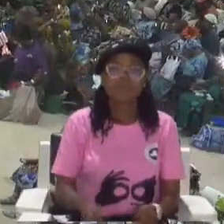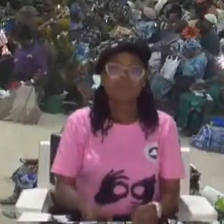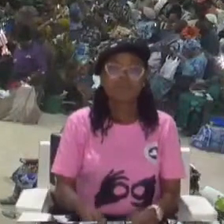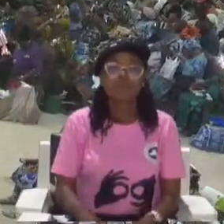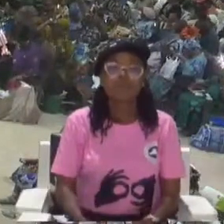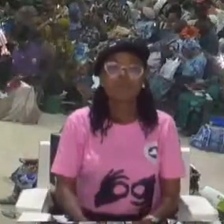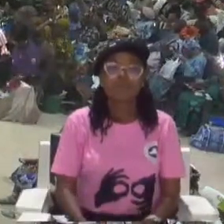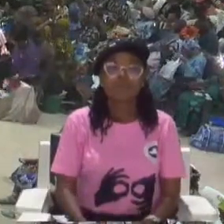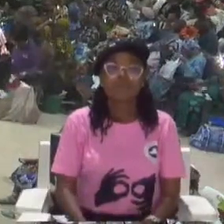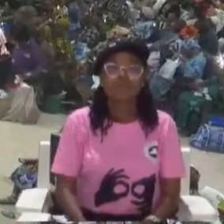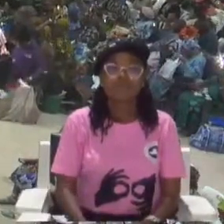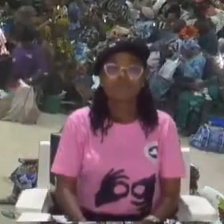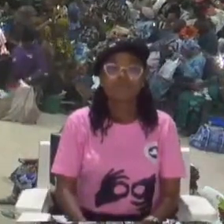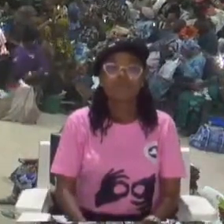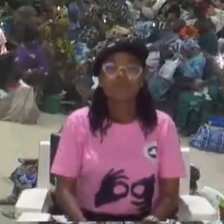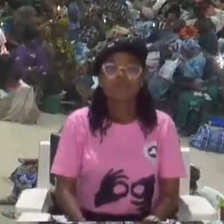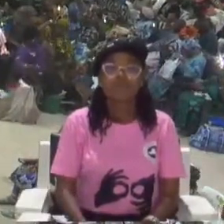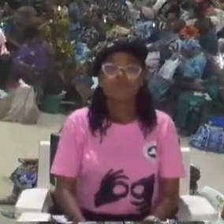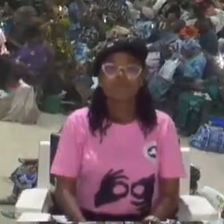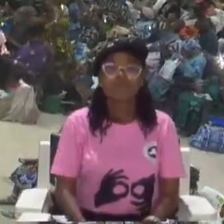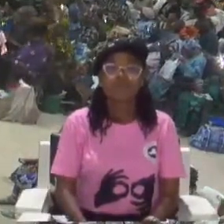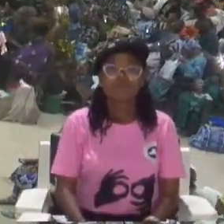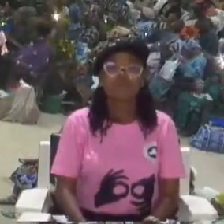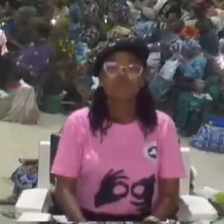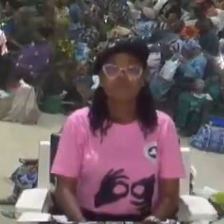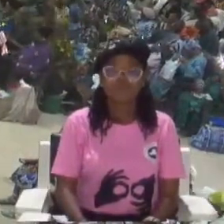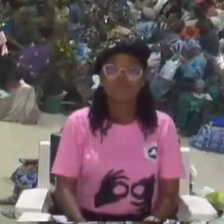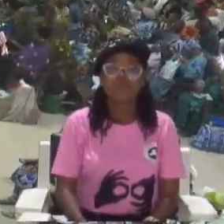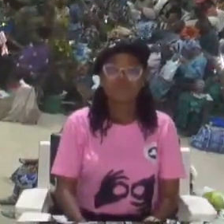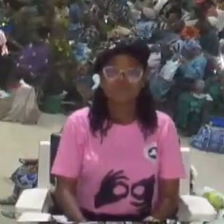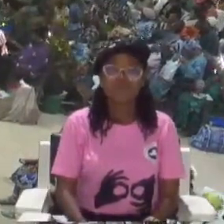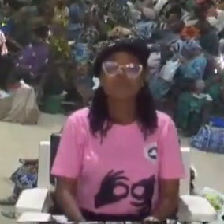This is all right.